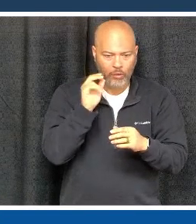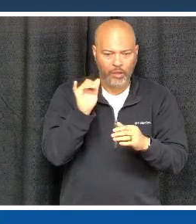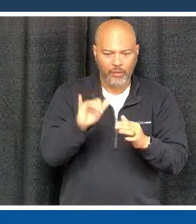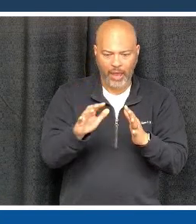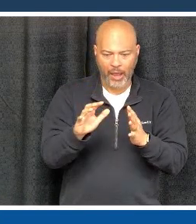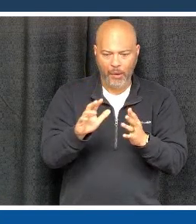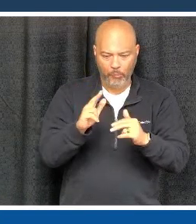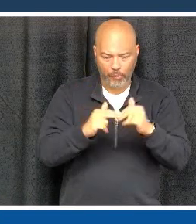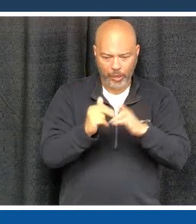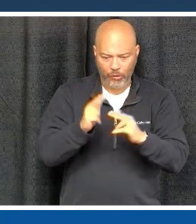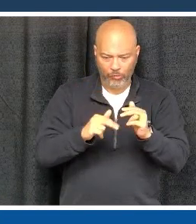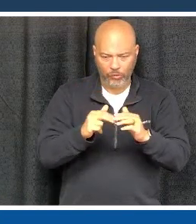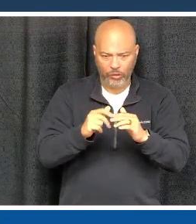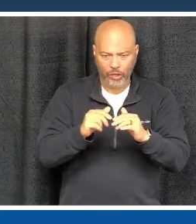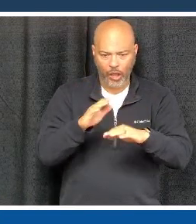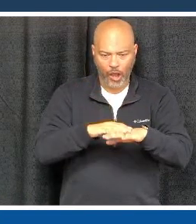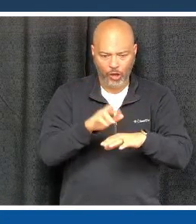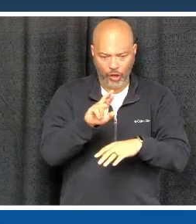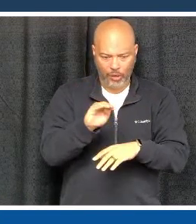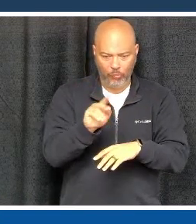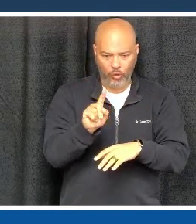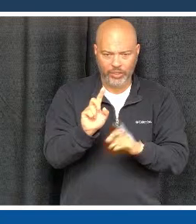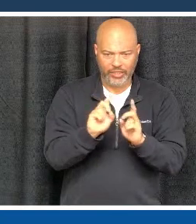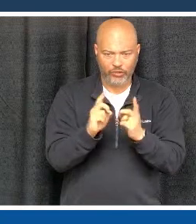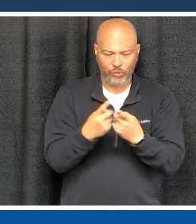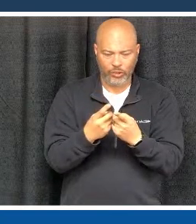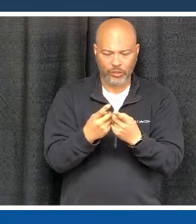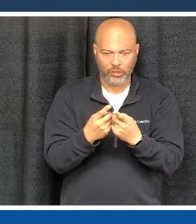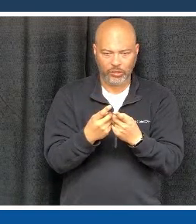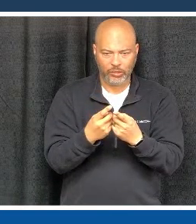to be built in the RM1 district.